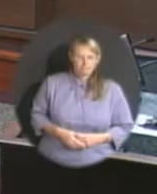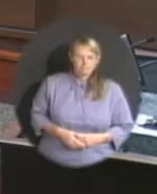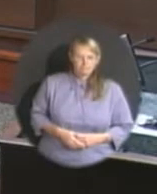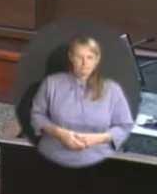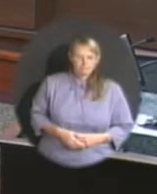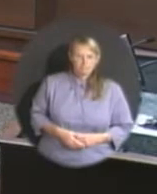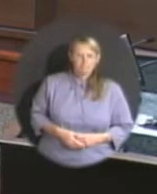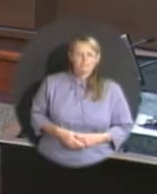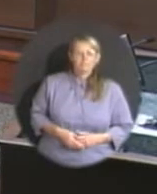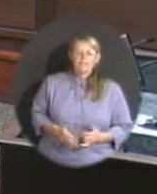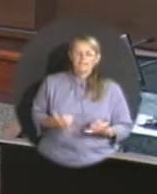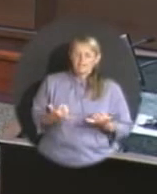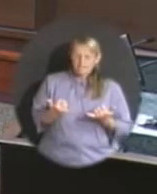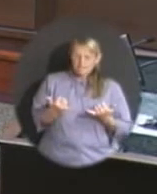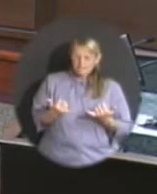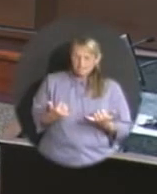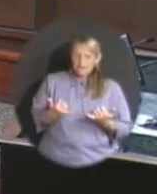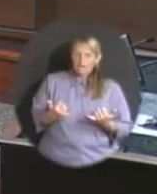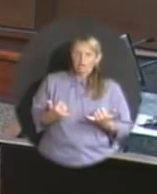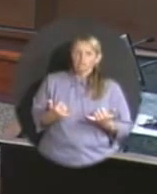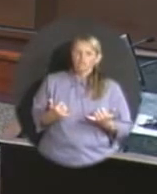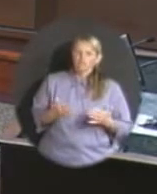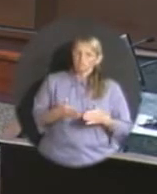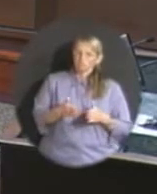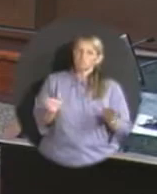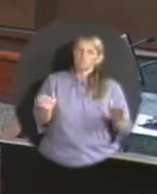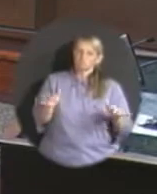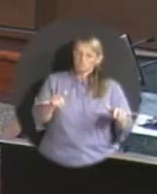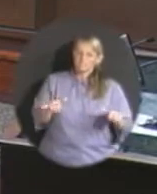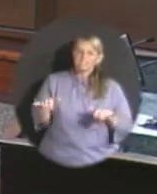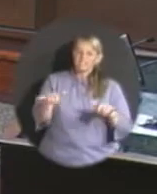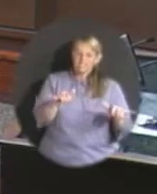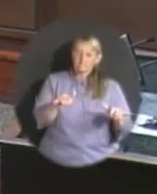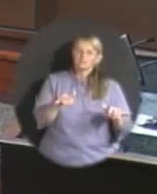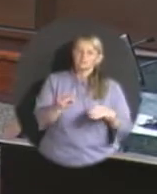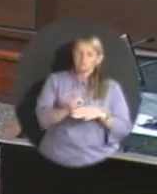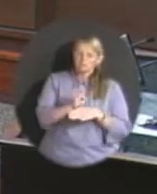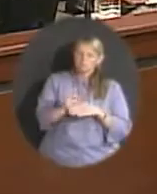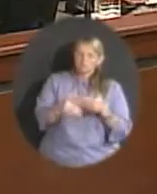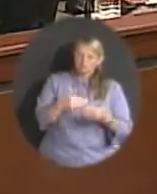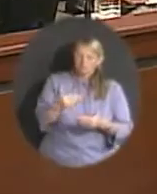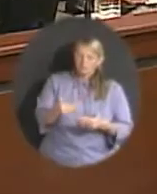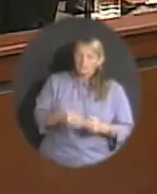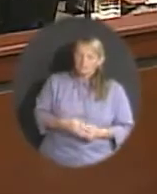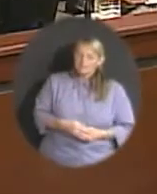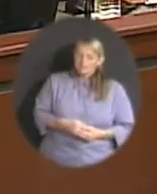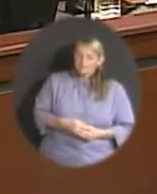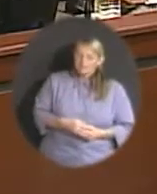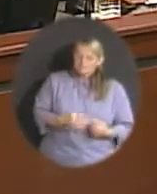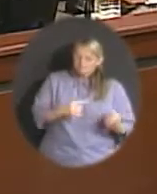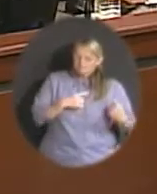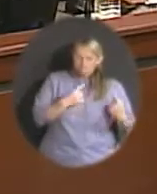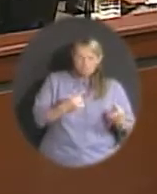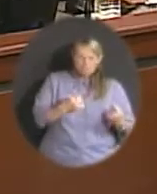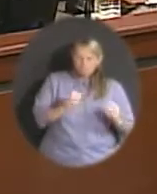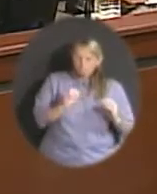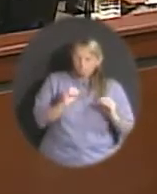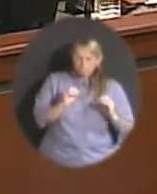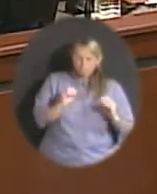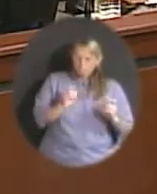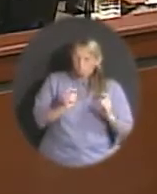And then now we have some standard business to take care of. We aren't looking at any changes to our clerk, deputy clerk, and